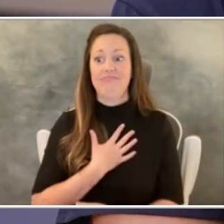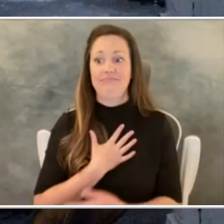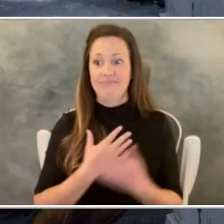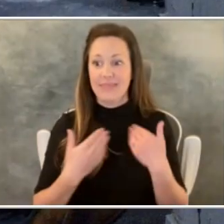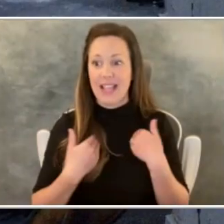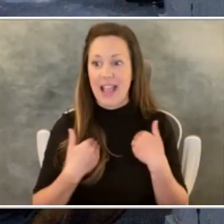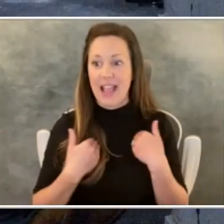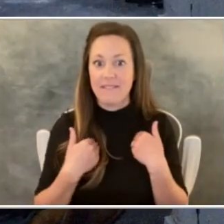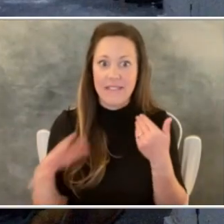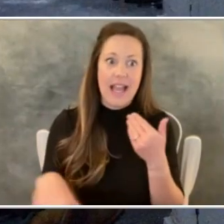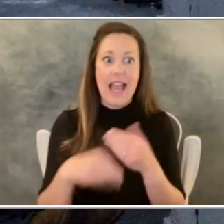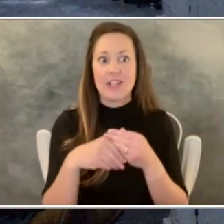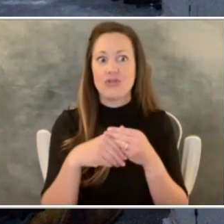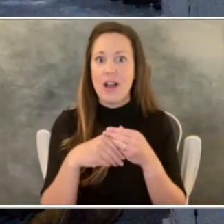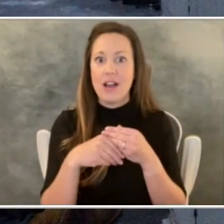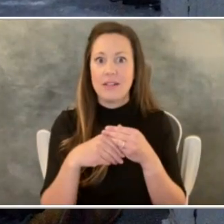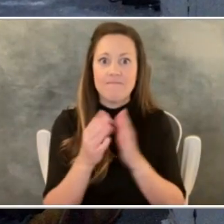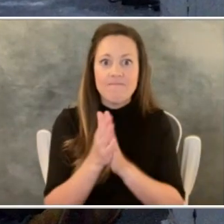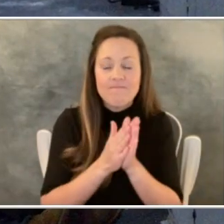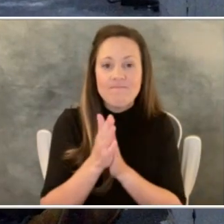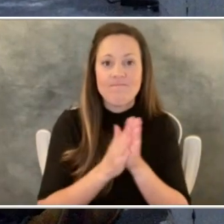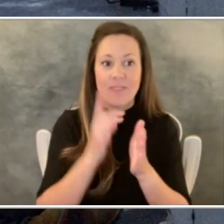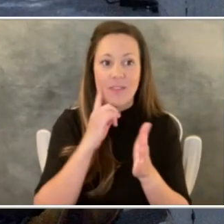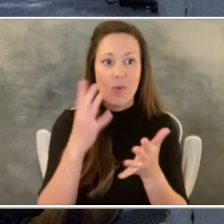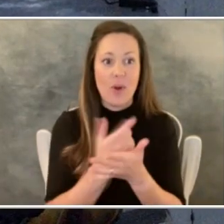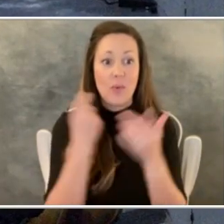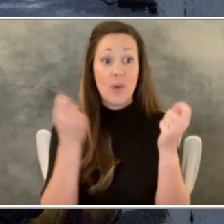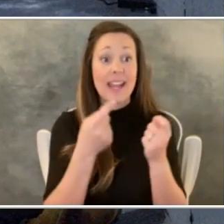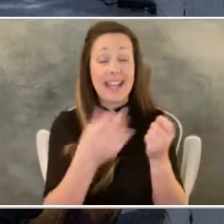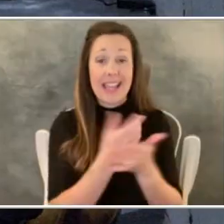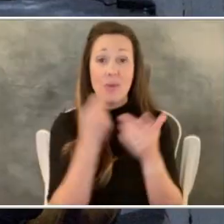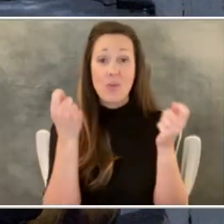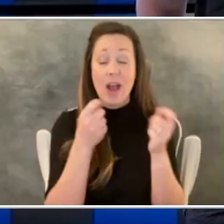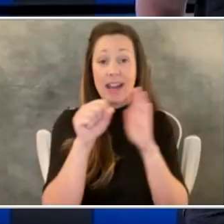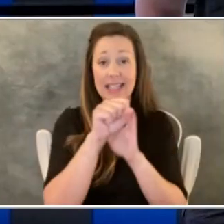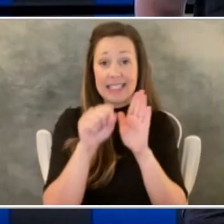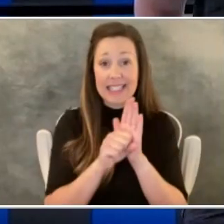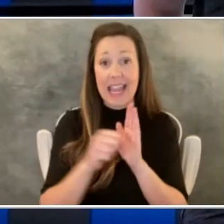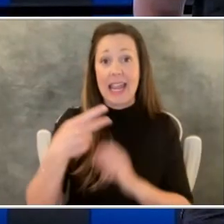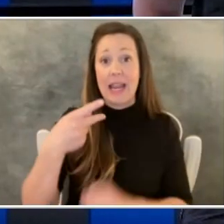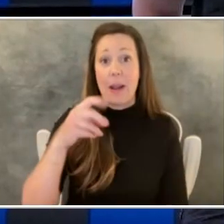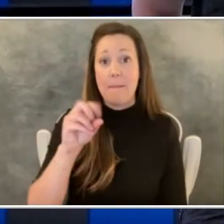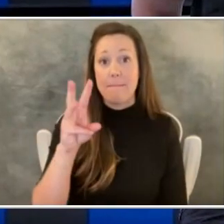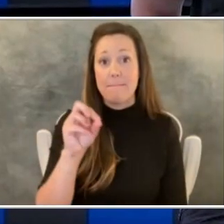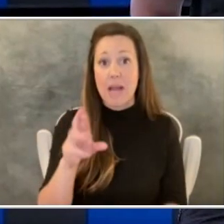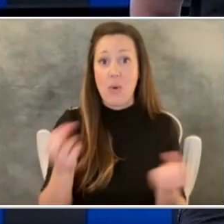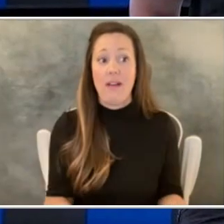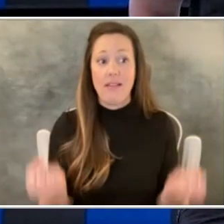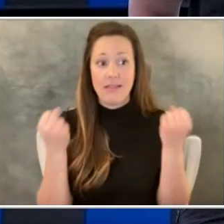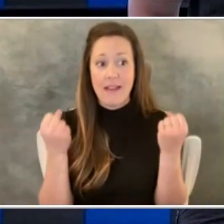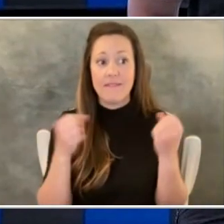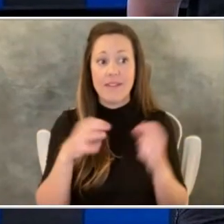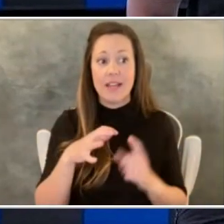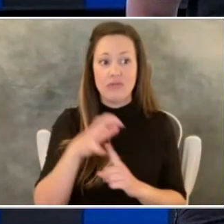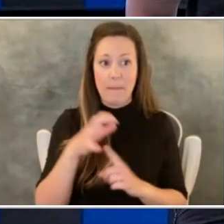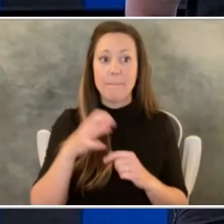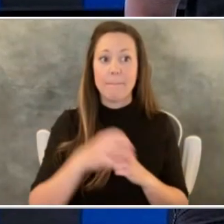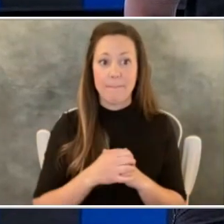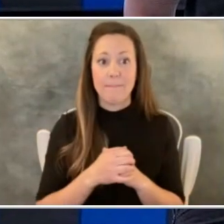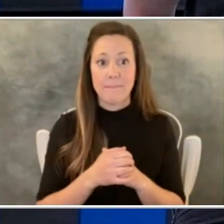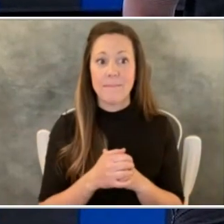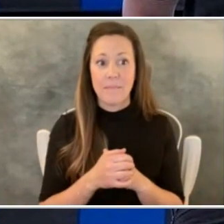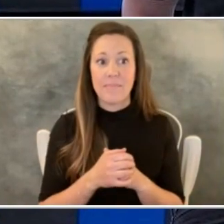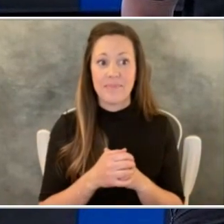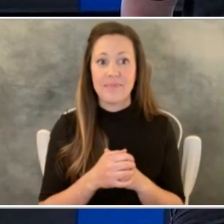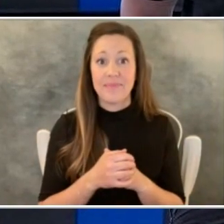win it all. It was amazing. Gabe won at the state powerlifting championship. I mean, since the start, you know, I have that chip